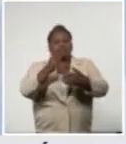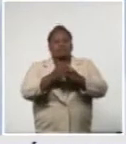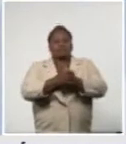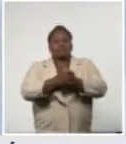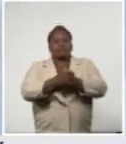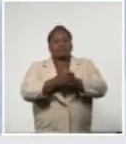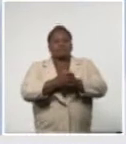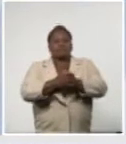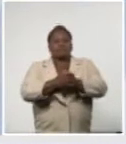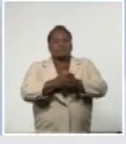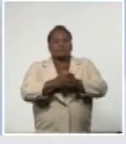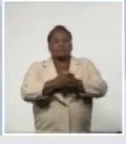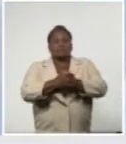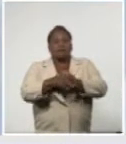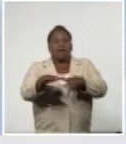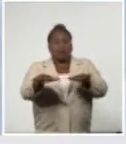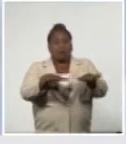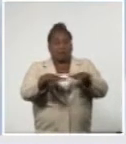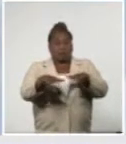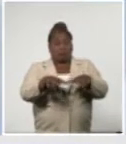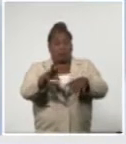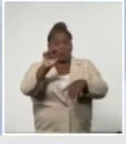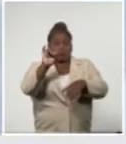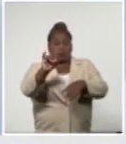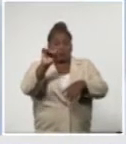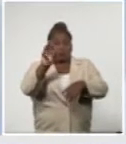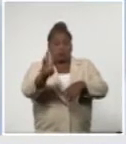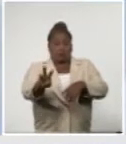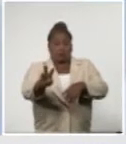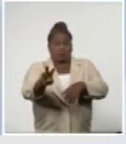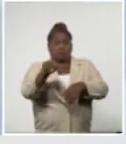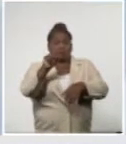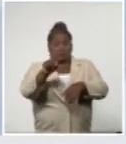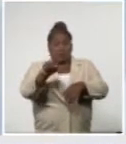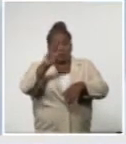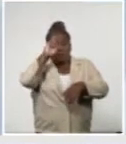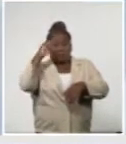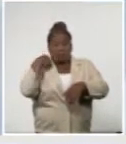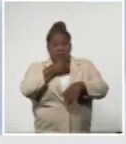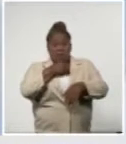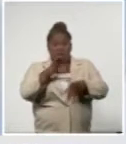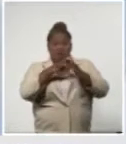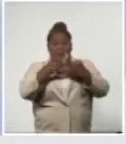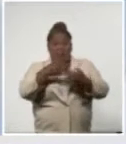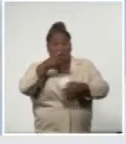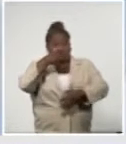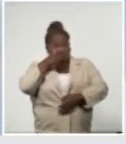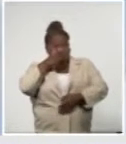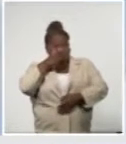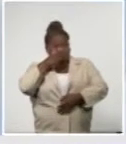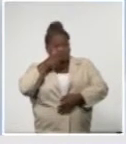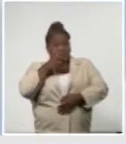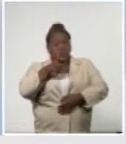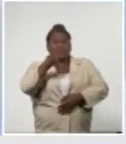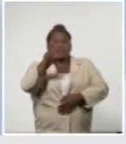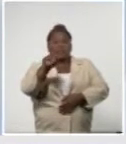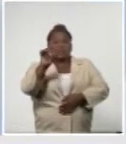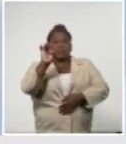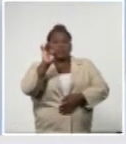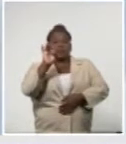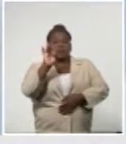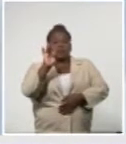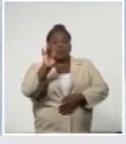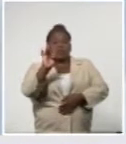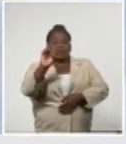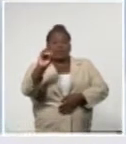cases. 63 active cases. Our professionals and specialists follow 170 people with